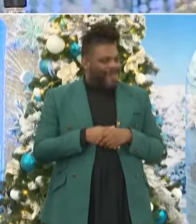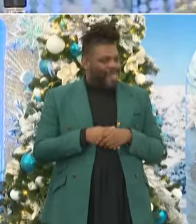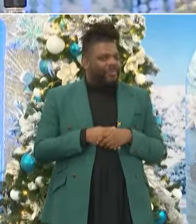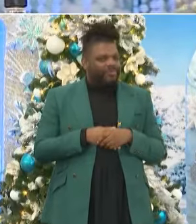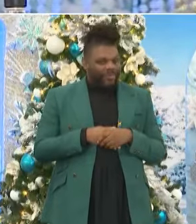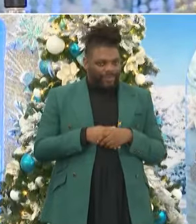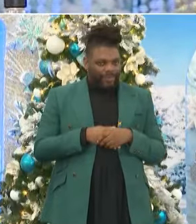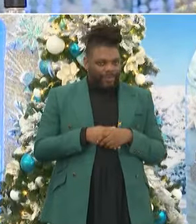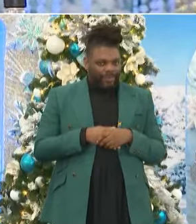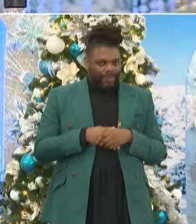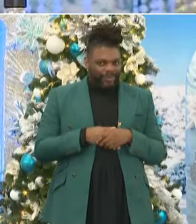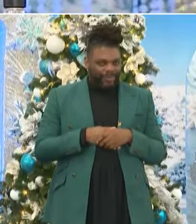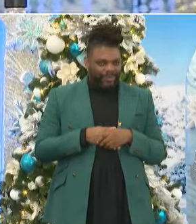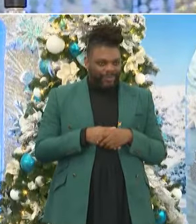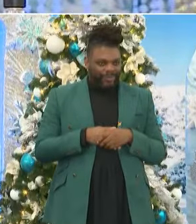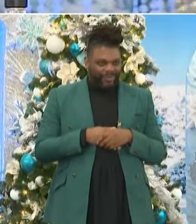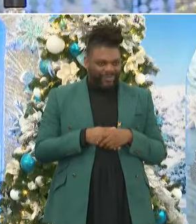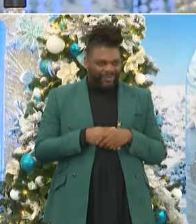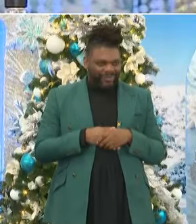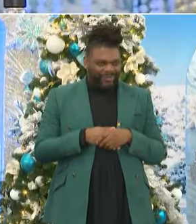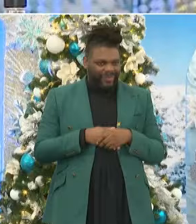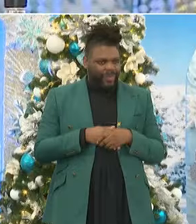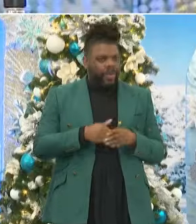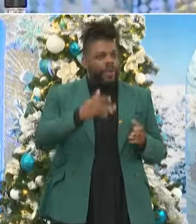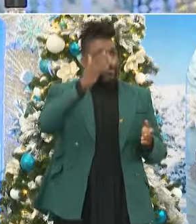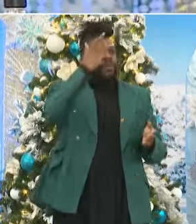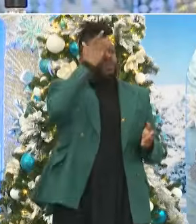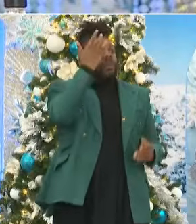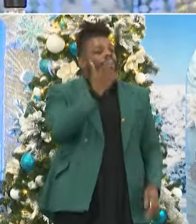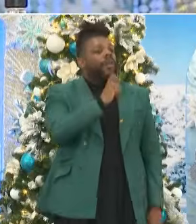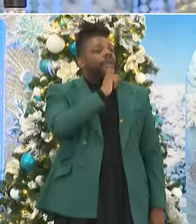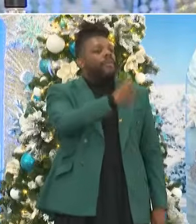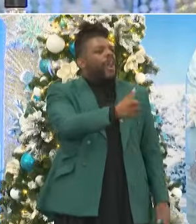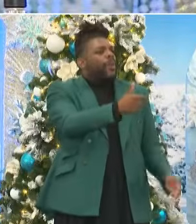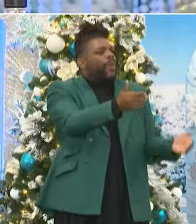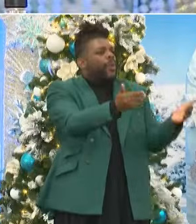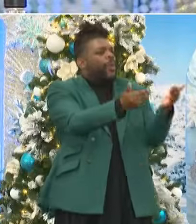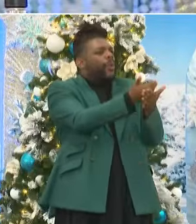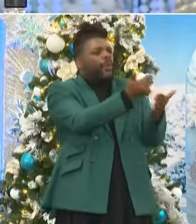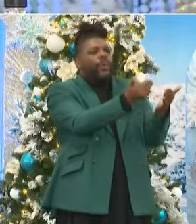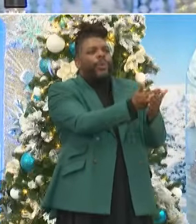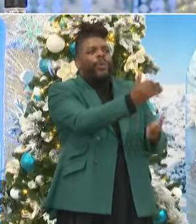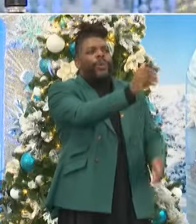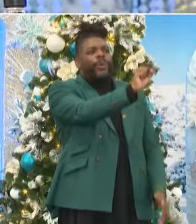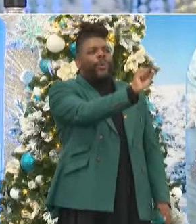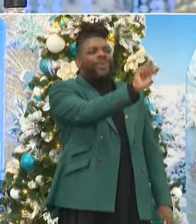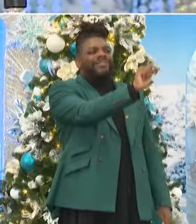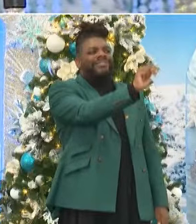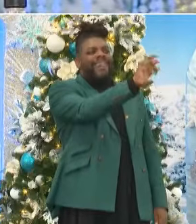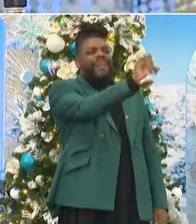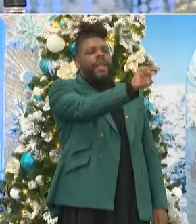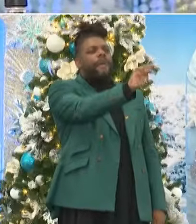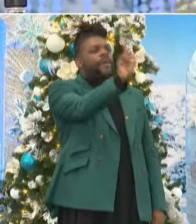And yes, let's not forget about the brand new stadium that's coming to Ward 7.